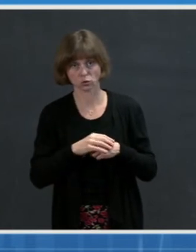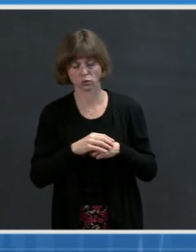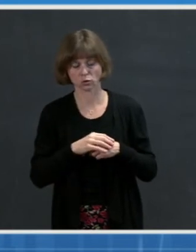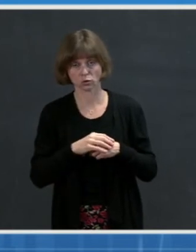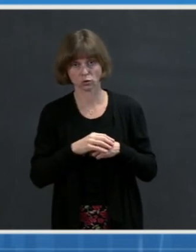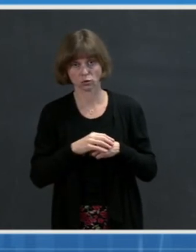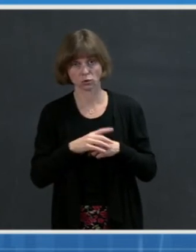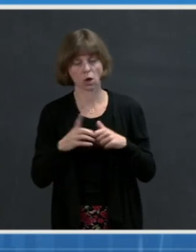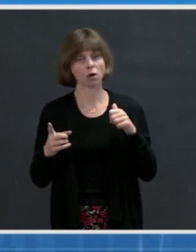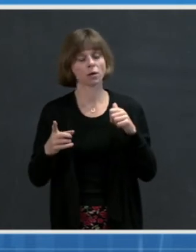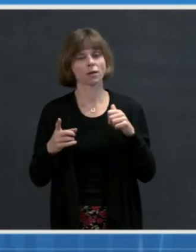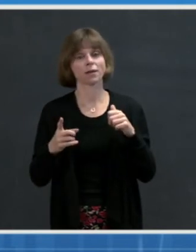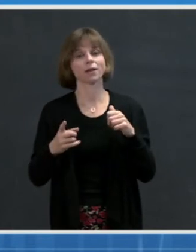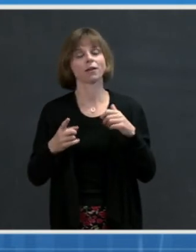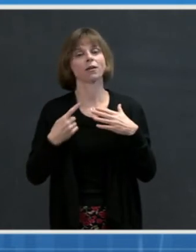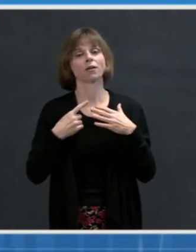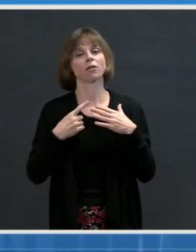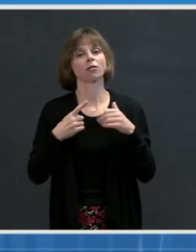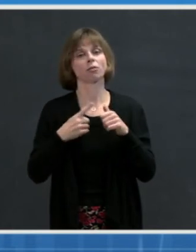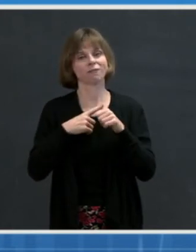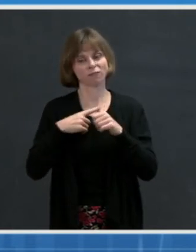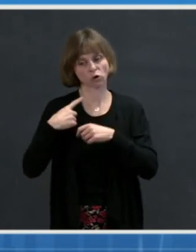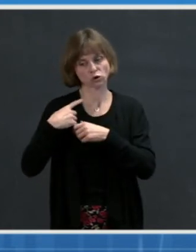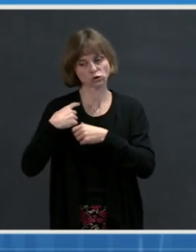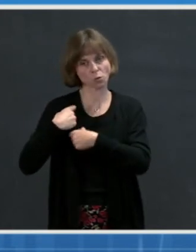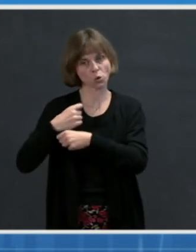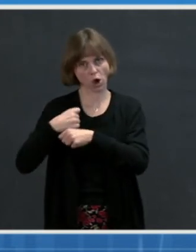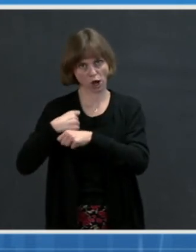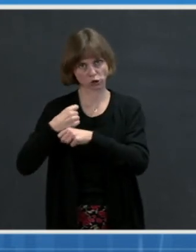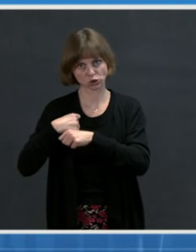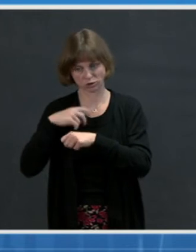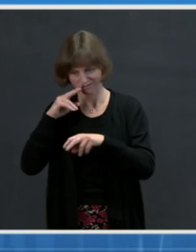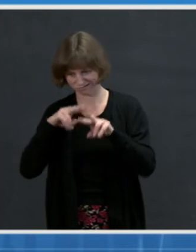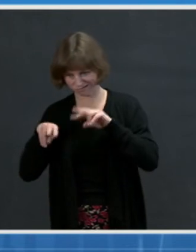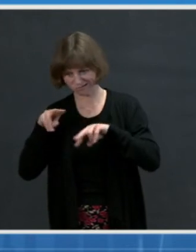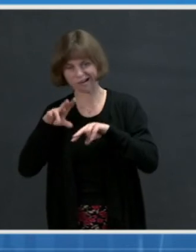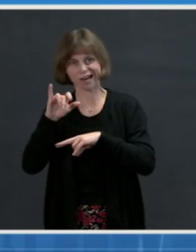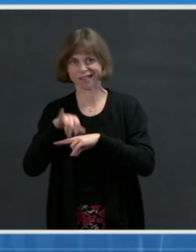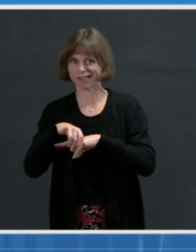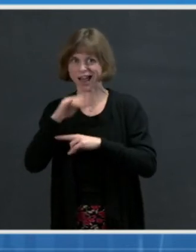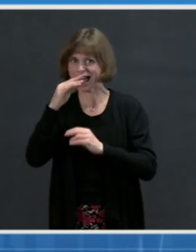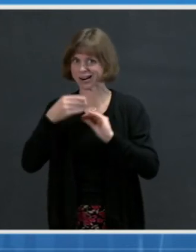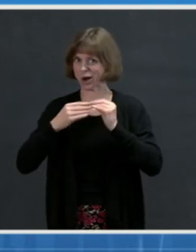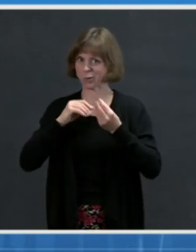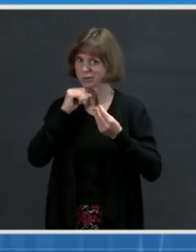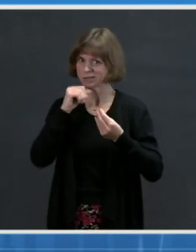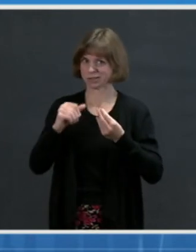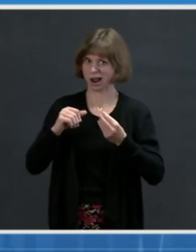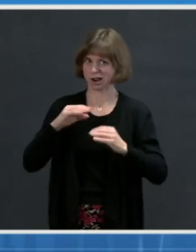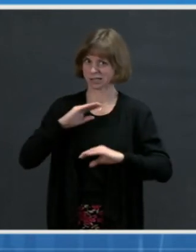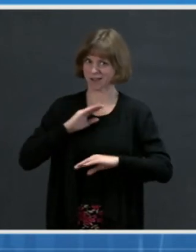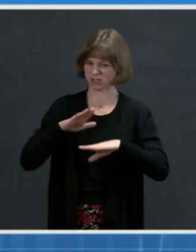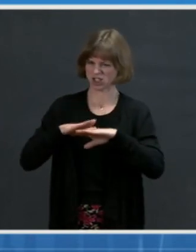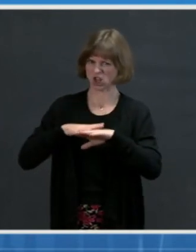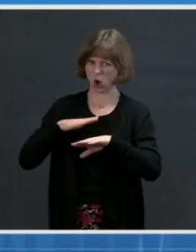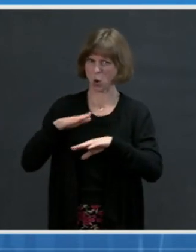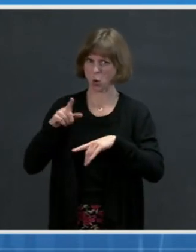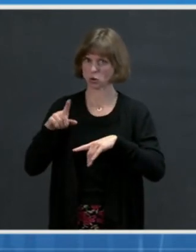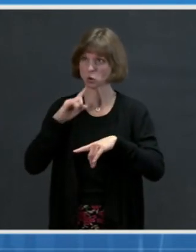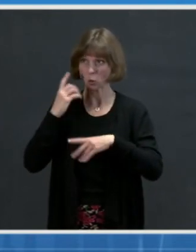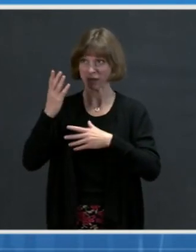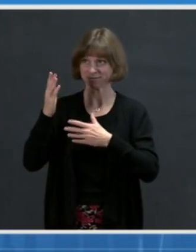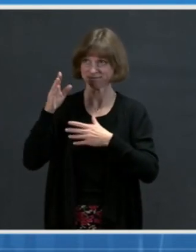initial production ramp, you gave the data, was slower than we'd like, so we will continue to work with the company